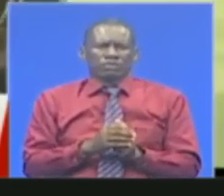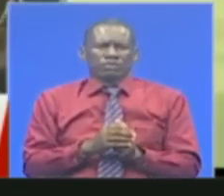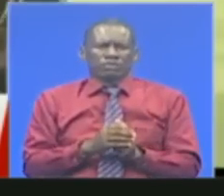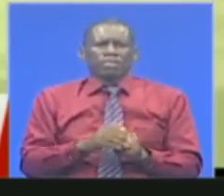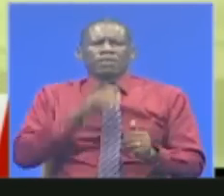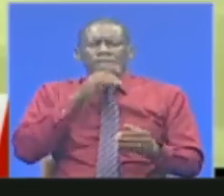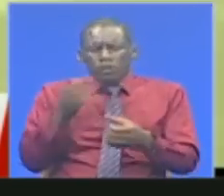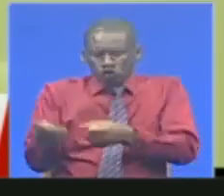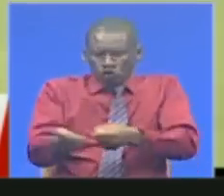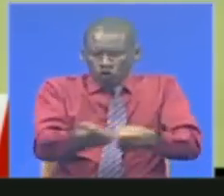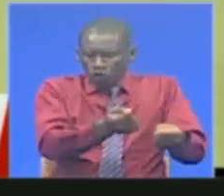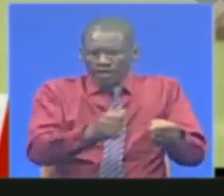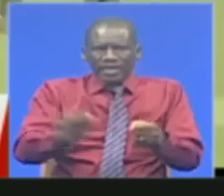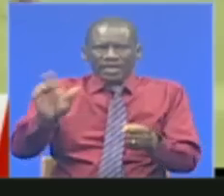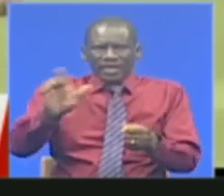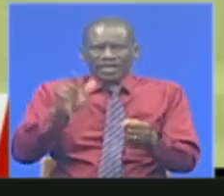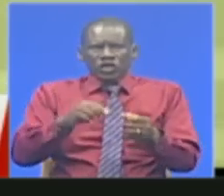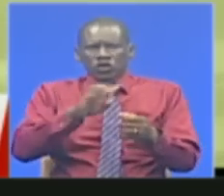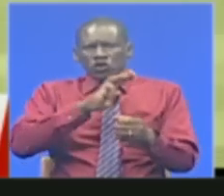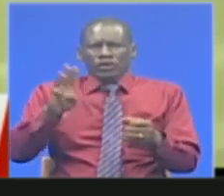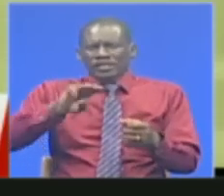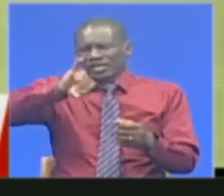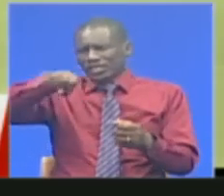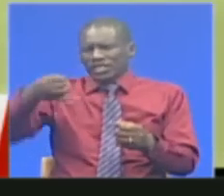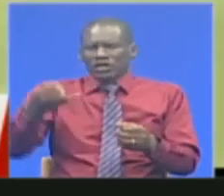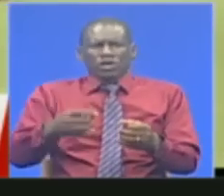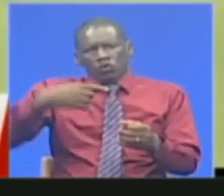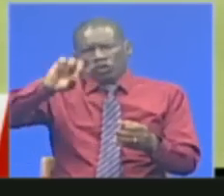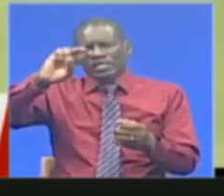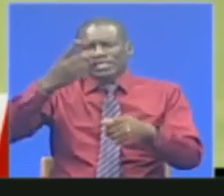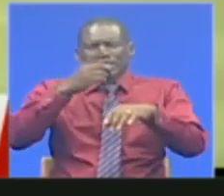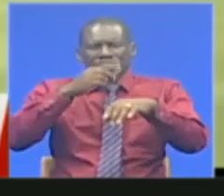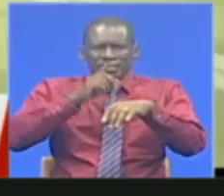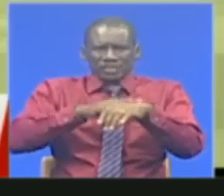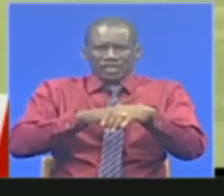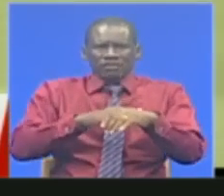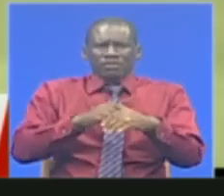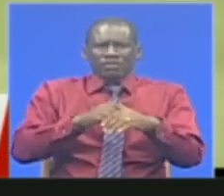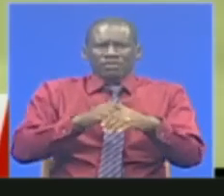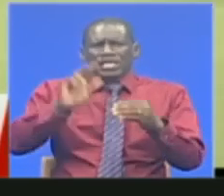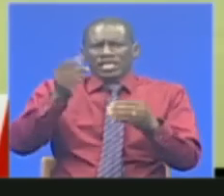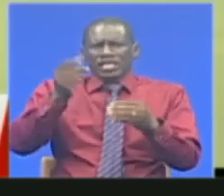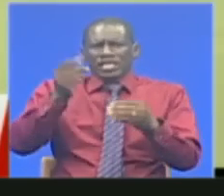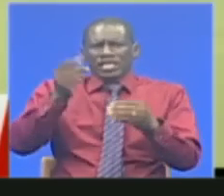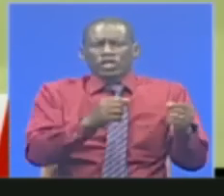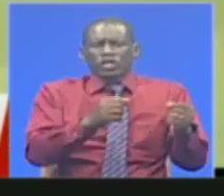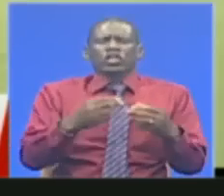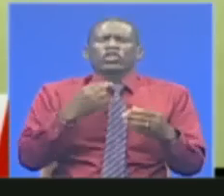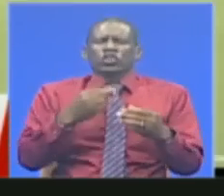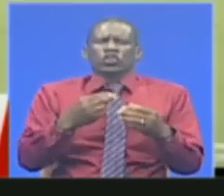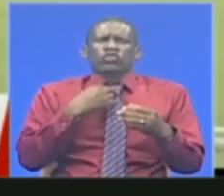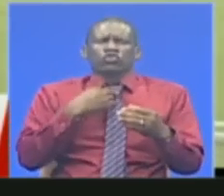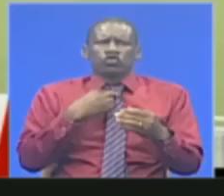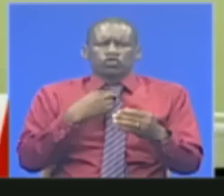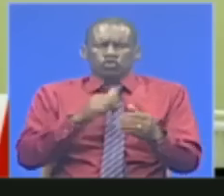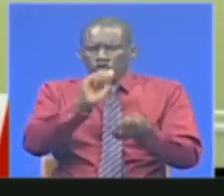Men's Hockey Premier League bottom place side Western Jaguars collected their second victory of the season in the Kenya Hockey Union League match played at the City